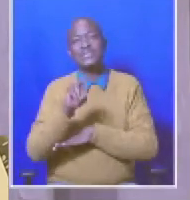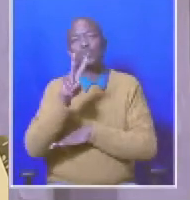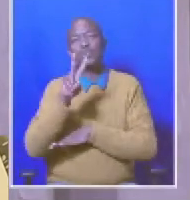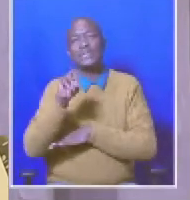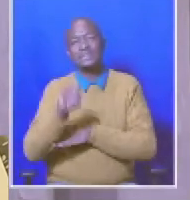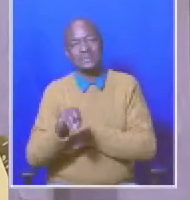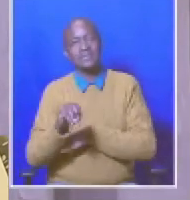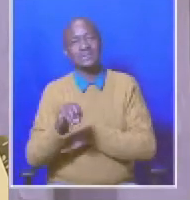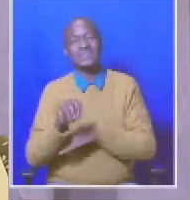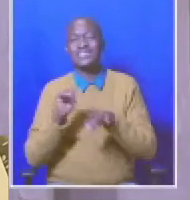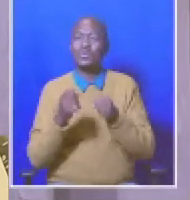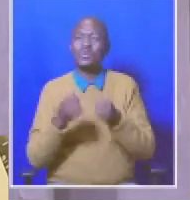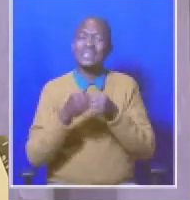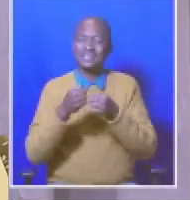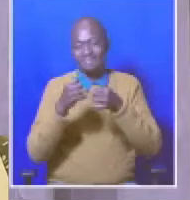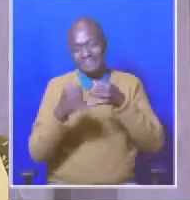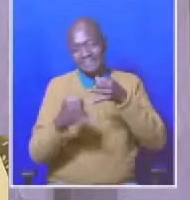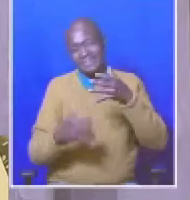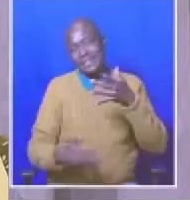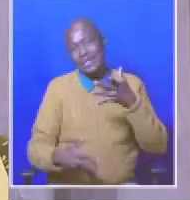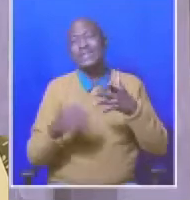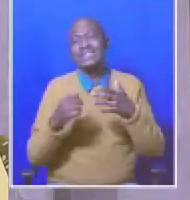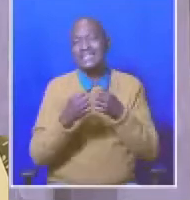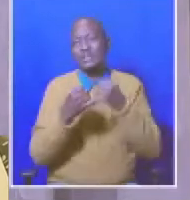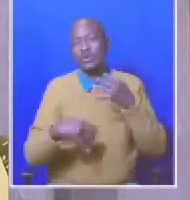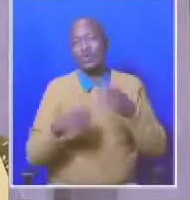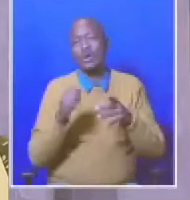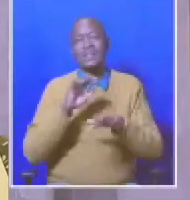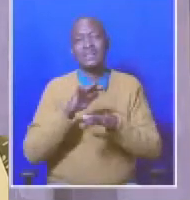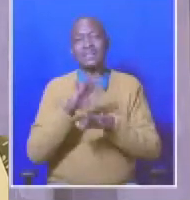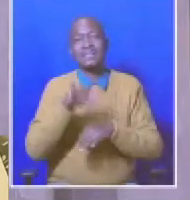there is a lot, Honorable Member, that is